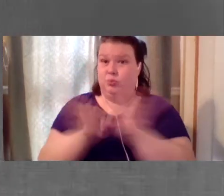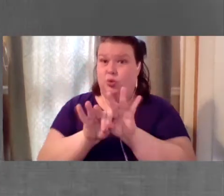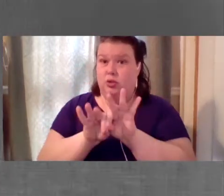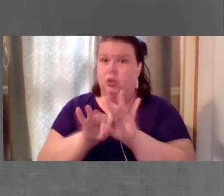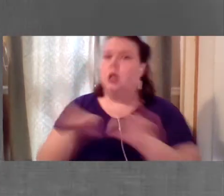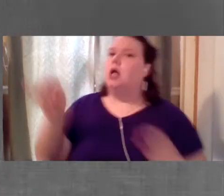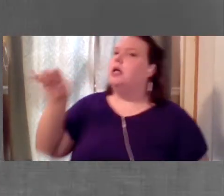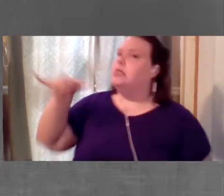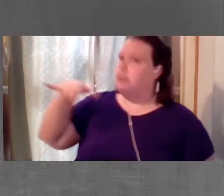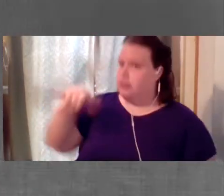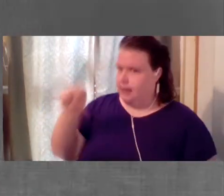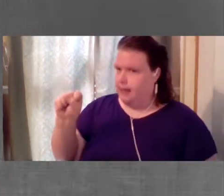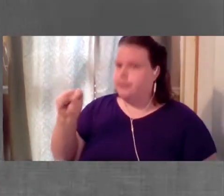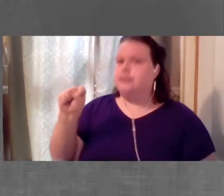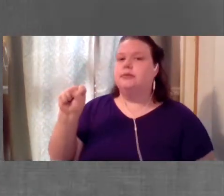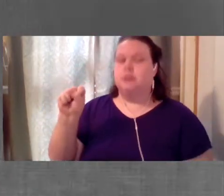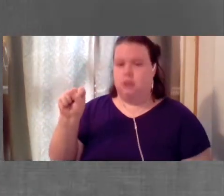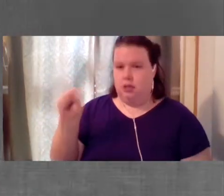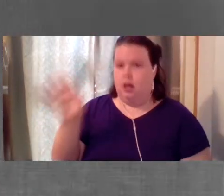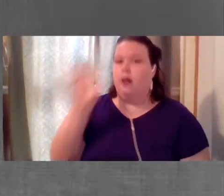be considered in the process.